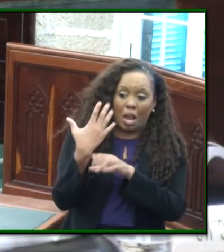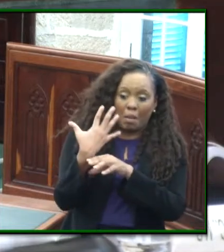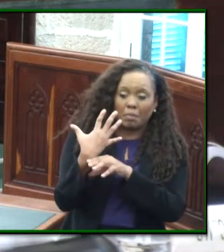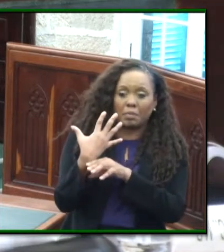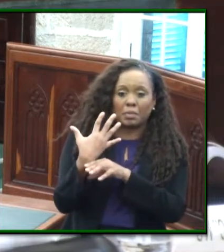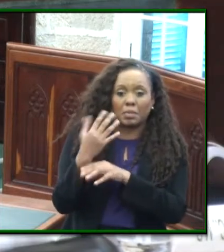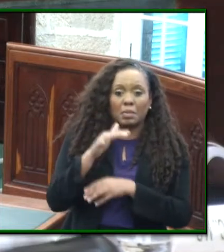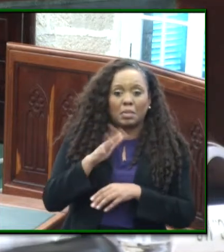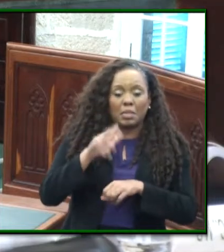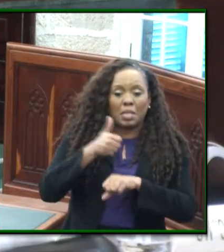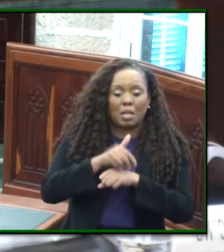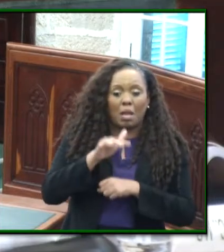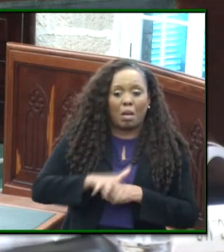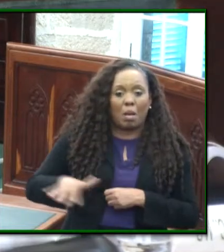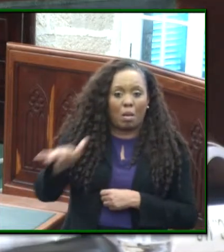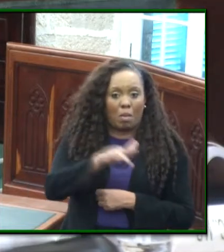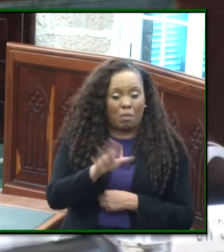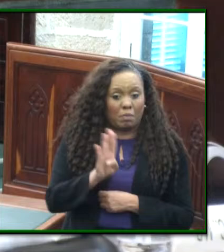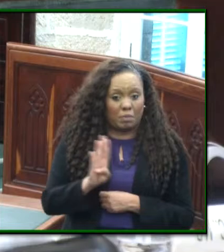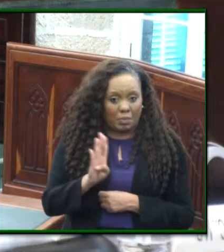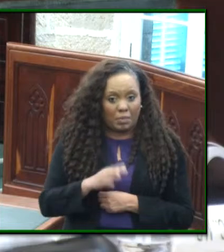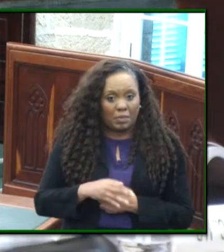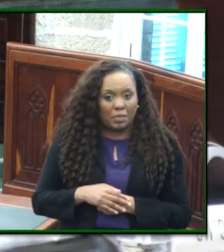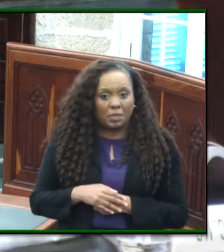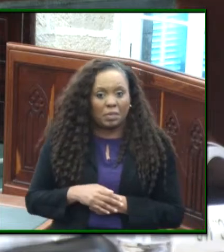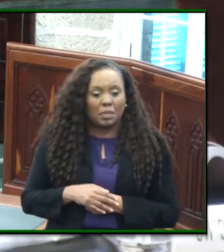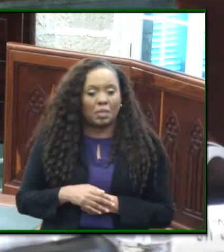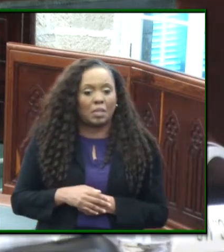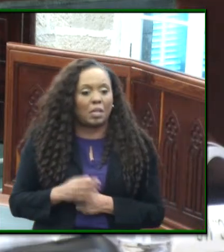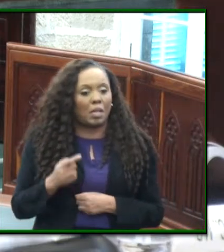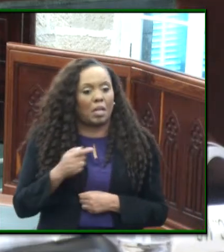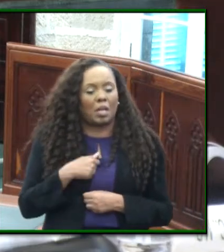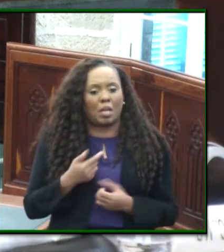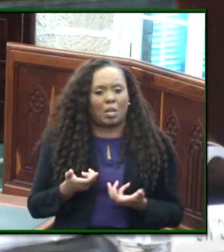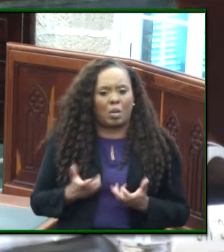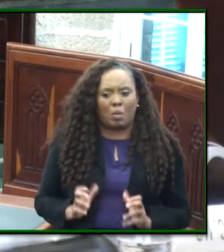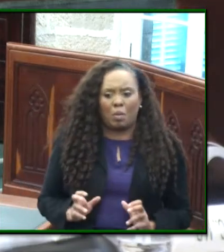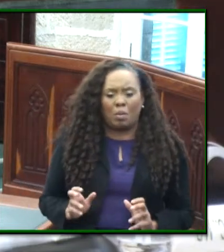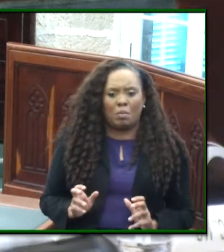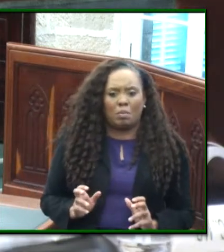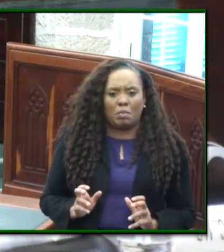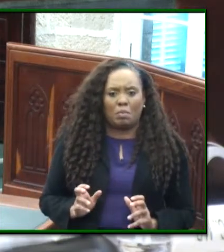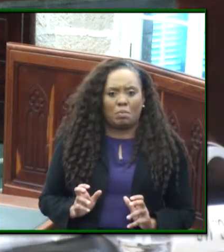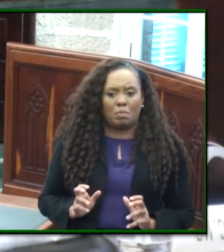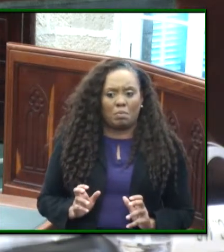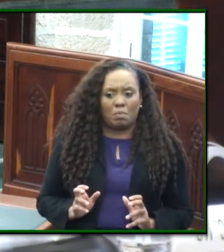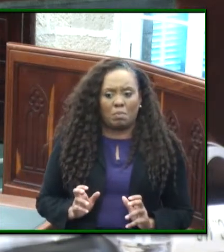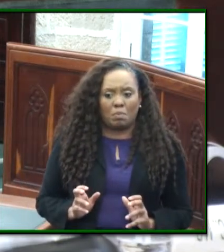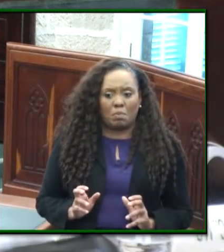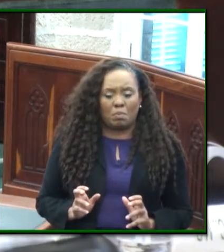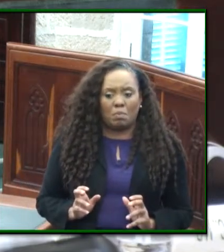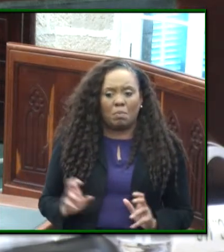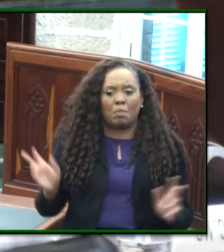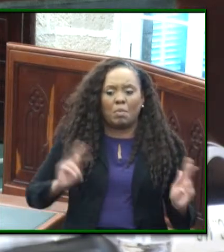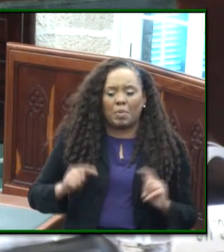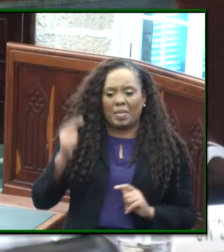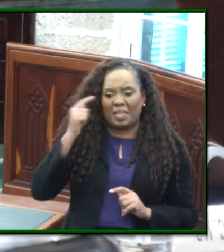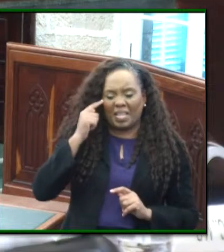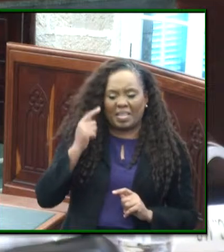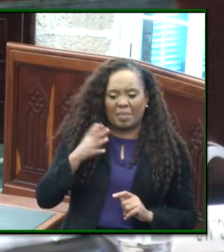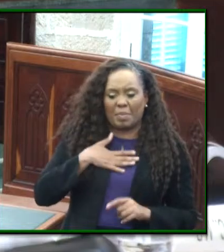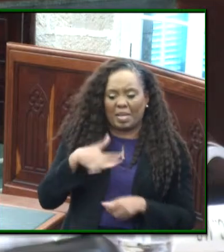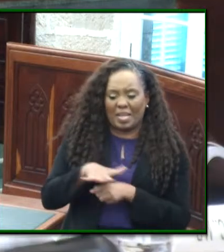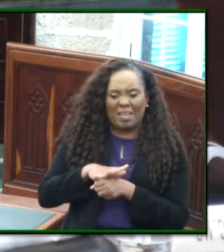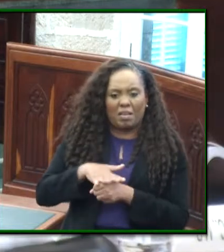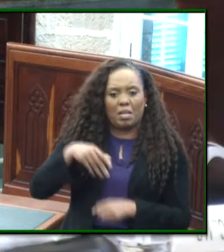across the country, because I would not want that St. Michael's Southeast, and in particular the Pine, is in any way singled out as a hot spot, but that